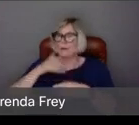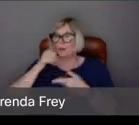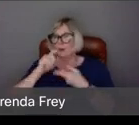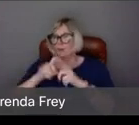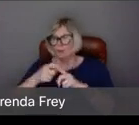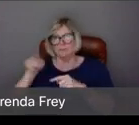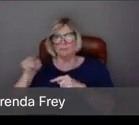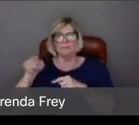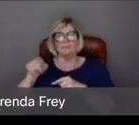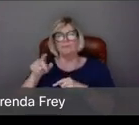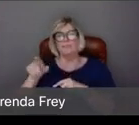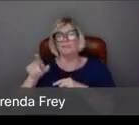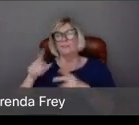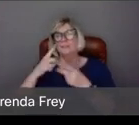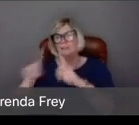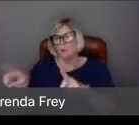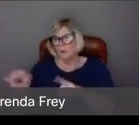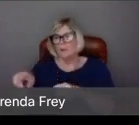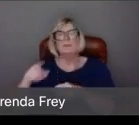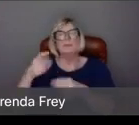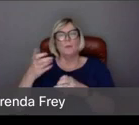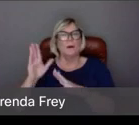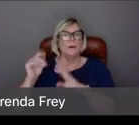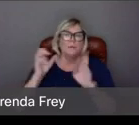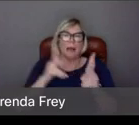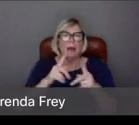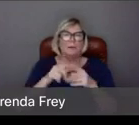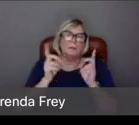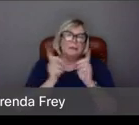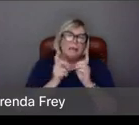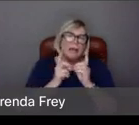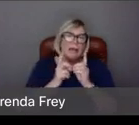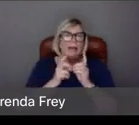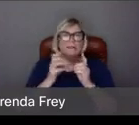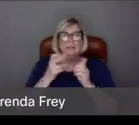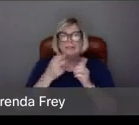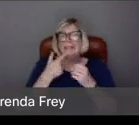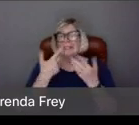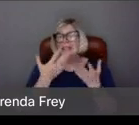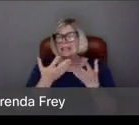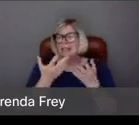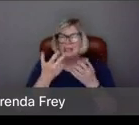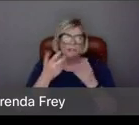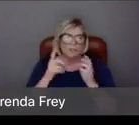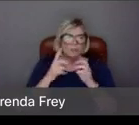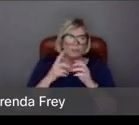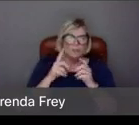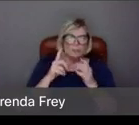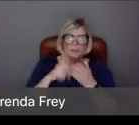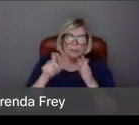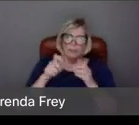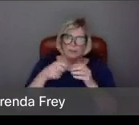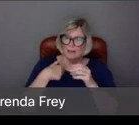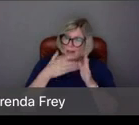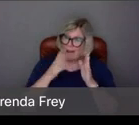she's divorced, she's looking to get back into the dating scene, and she asked me, what should I be asking guys